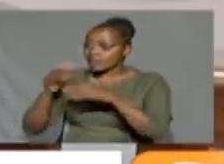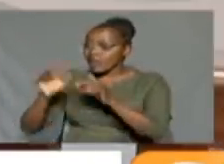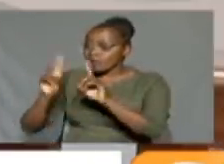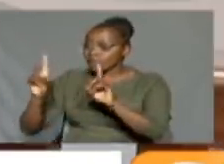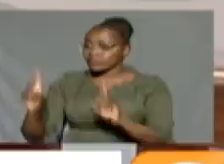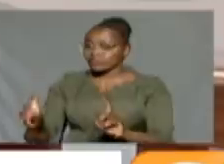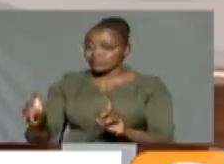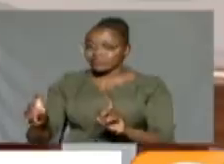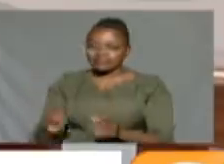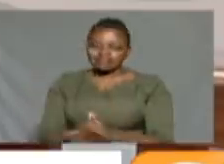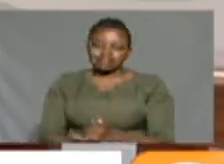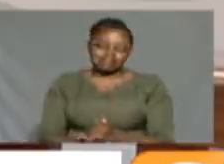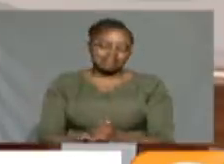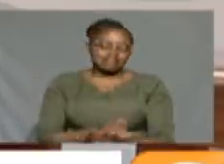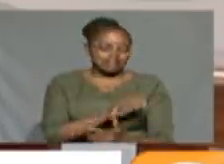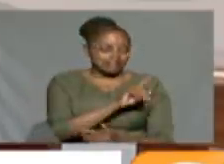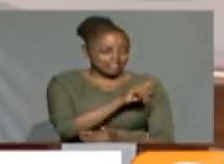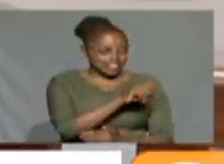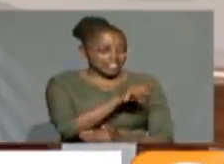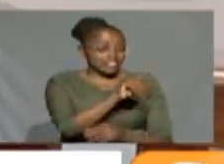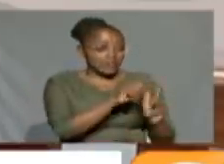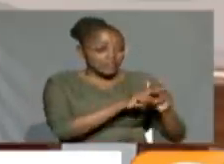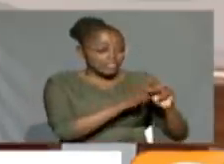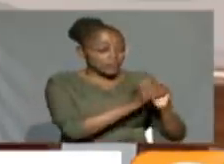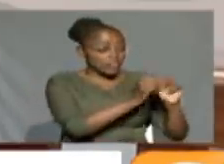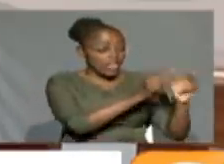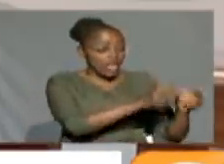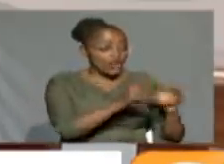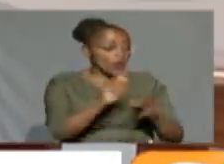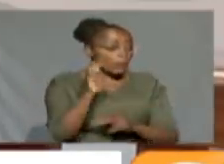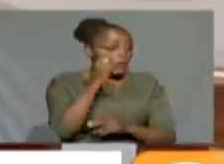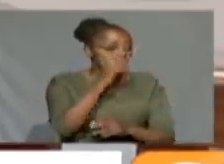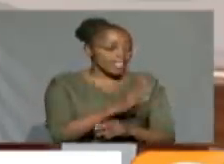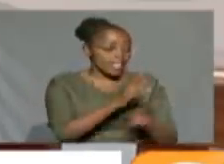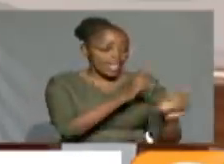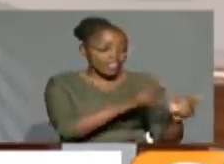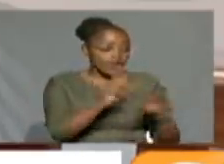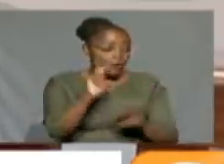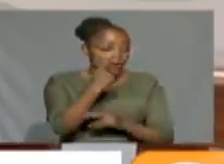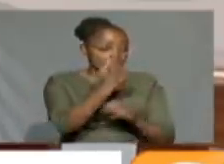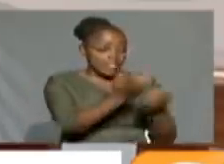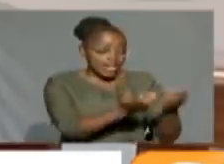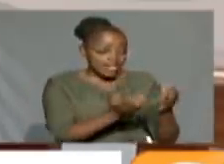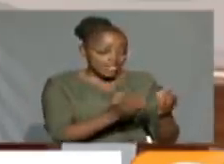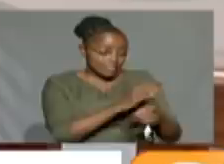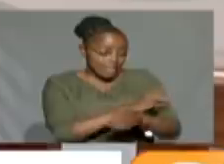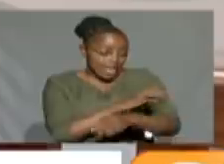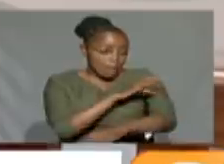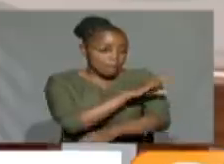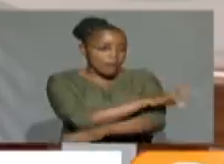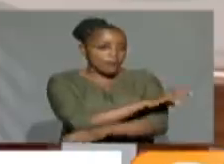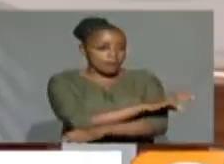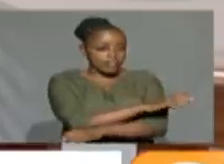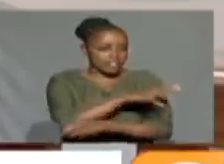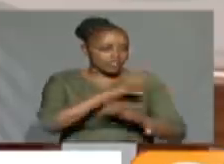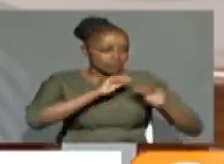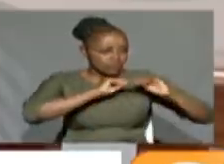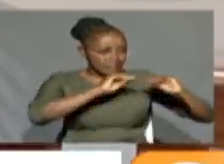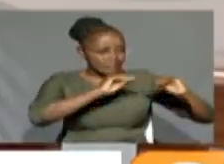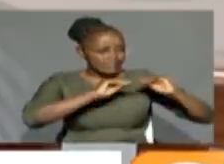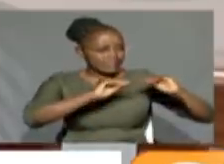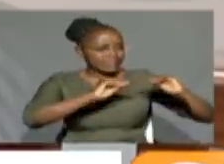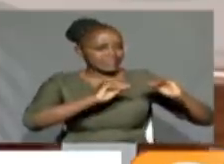Essentially, Jeff, you are right. We started with Wanjiko. Wanjiko is the one who needed to be empowered to educate her